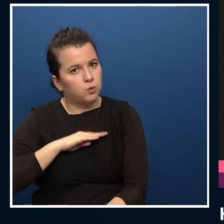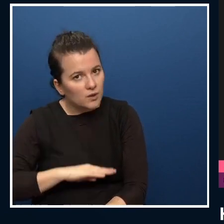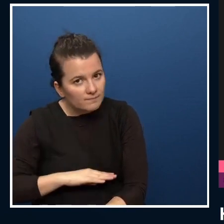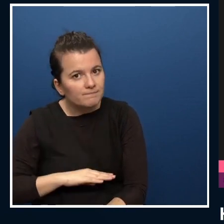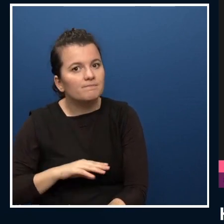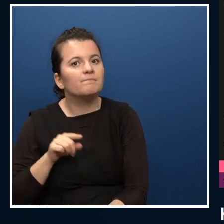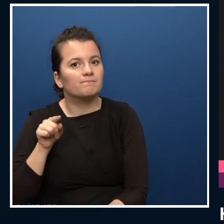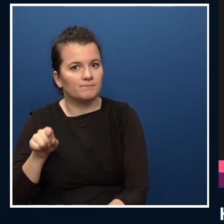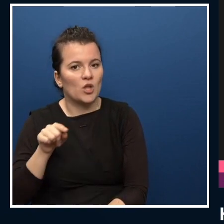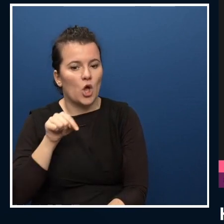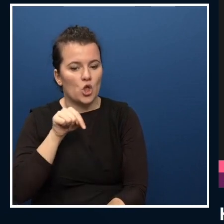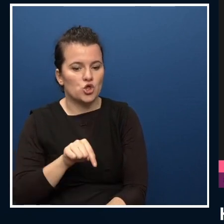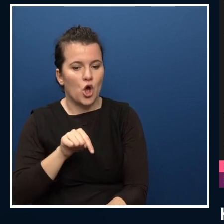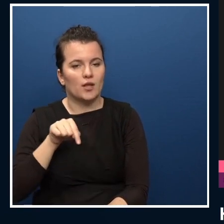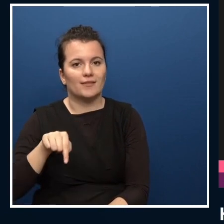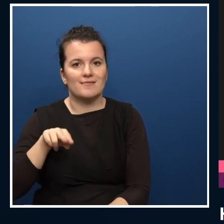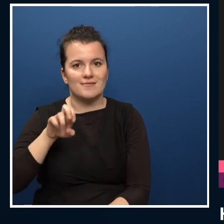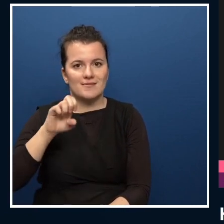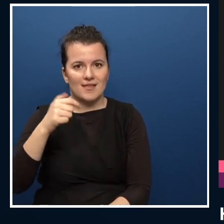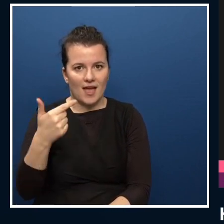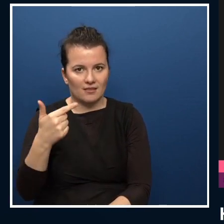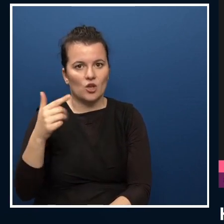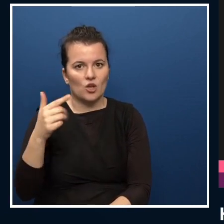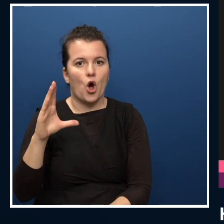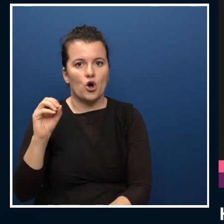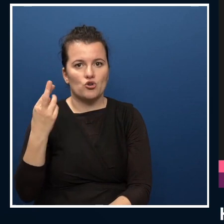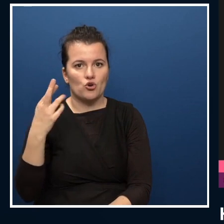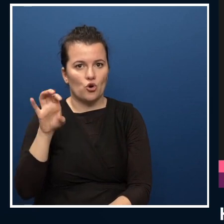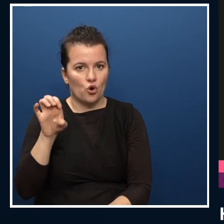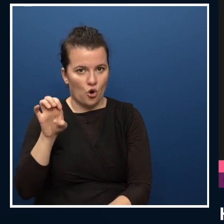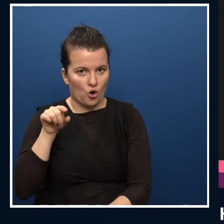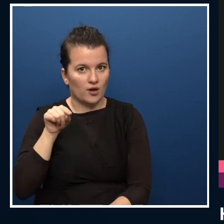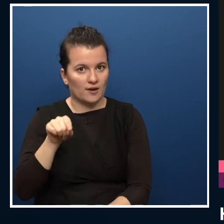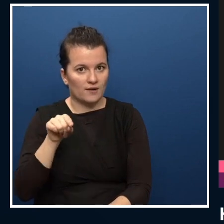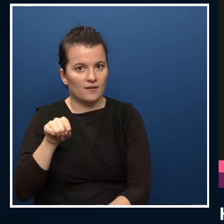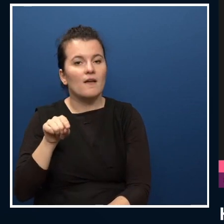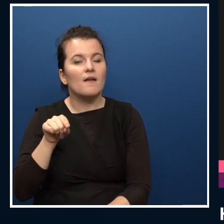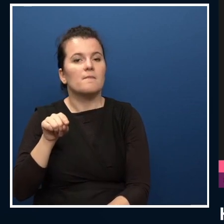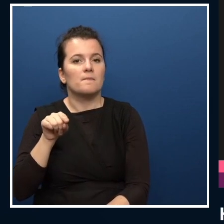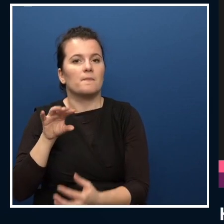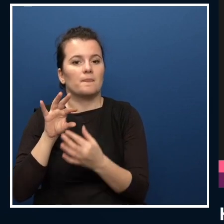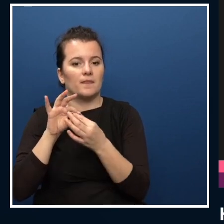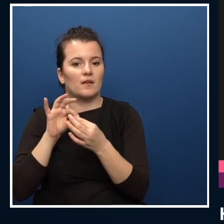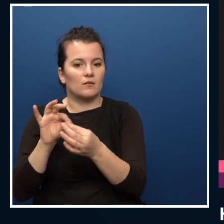.NET Core includes middleware